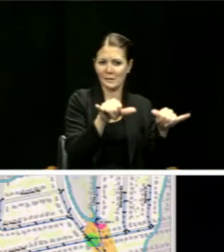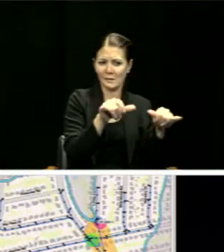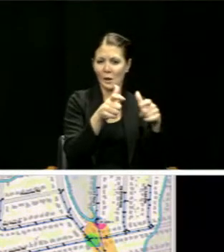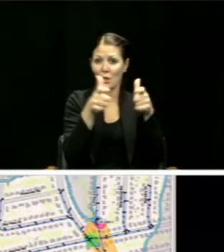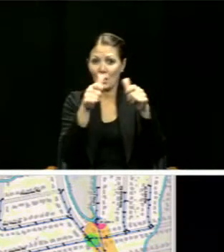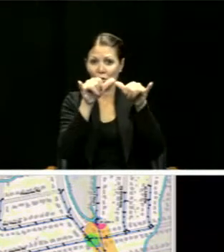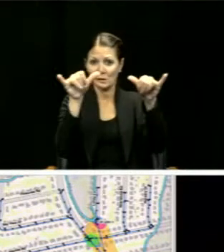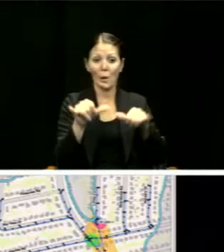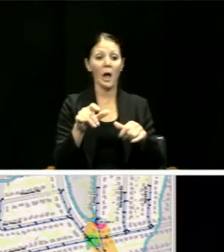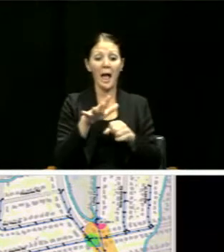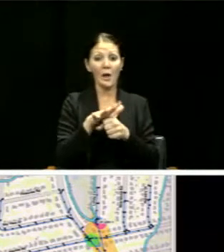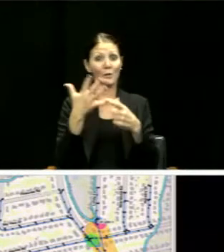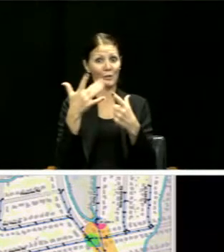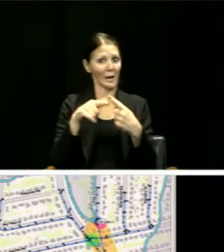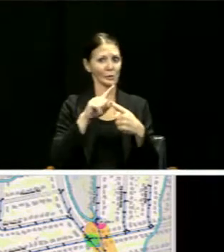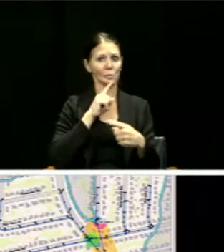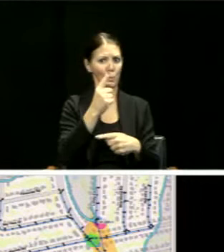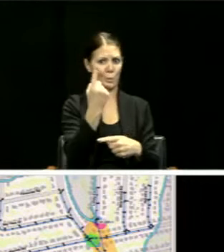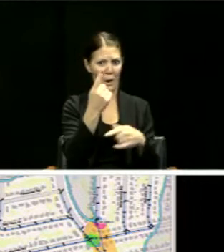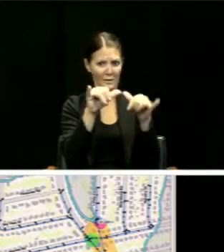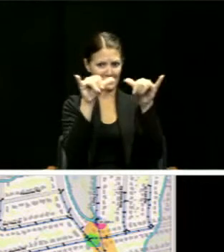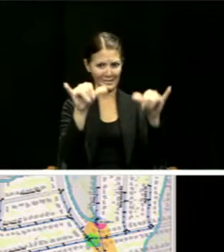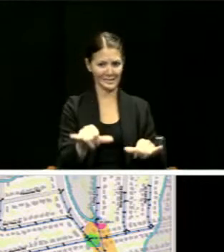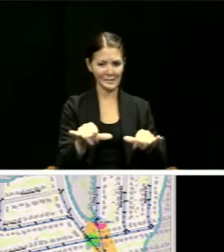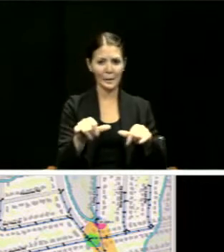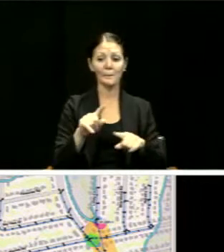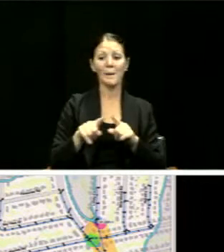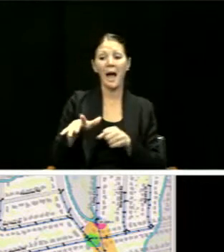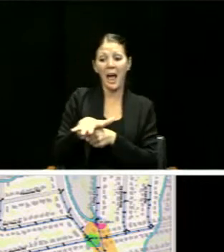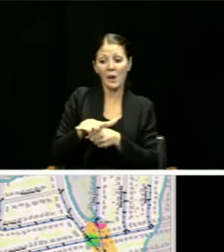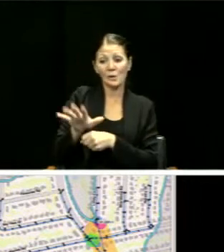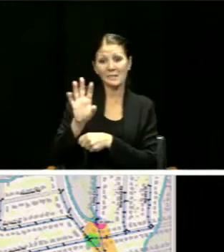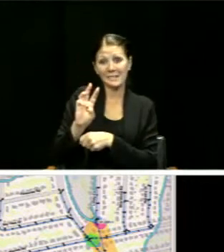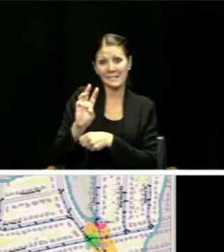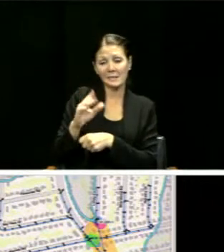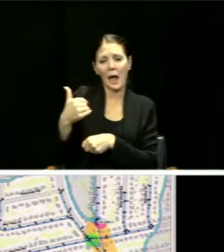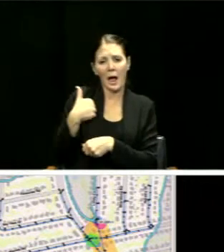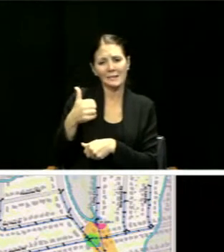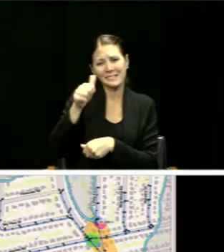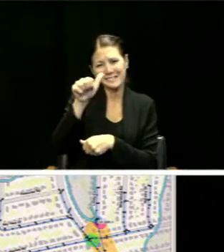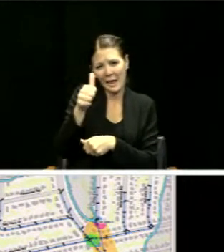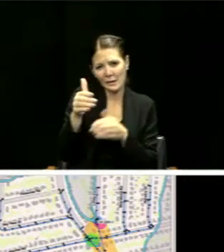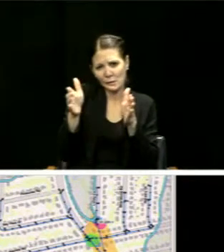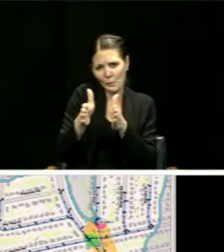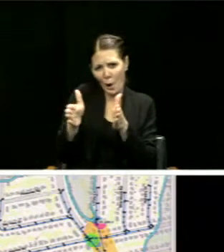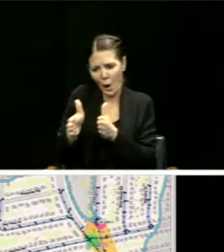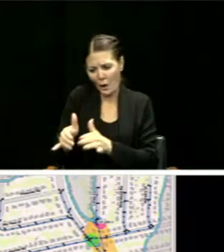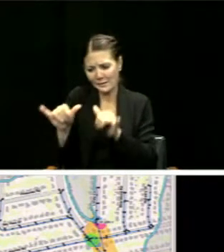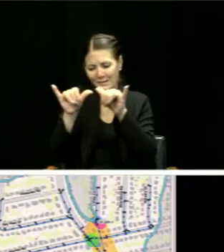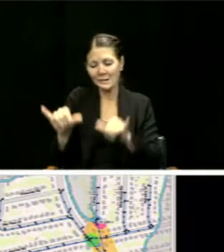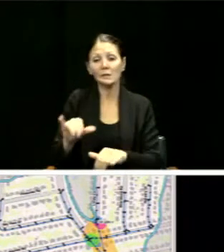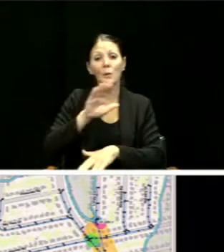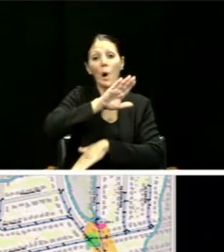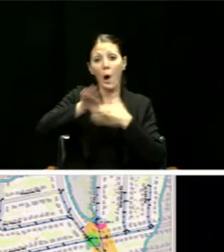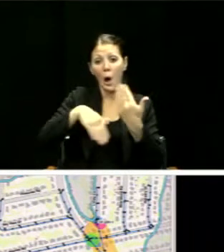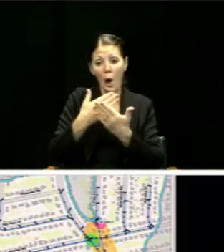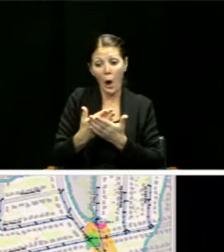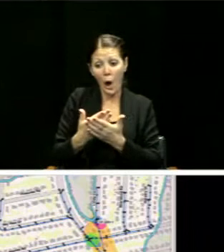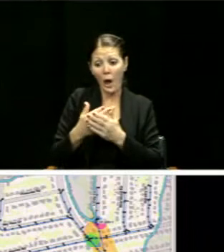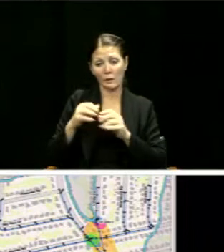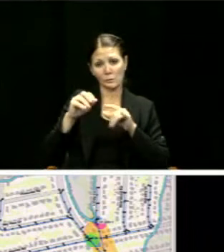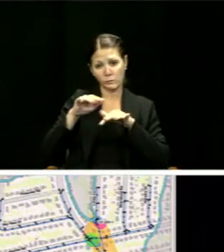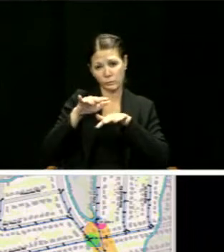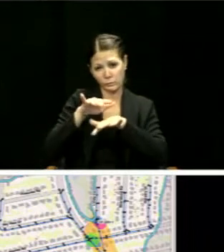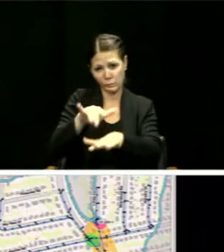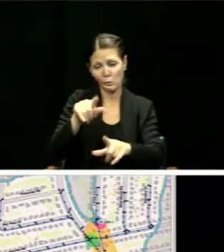just one system. But area 6 actually has 10 smaller systems, and they all flow towards Trout Brook. And